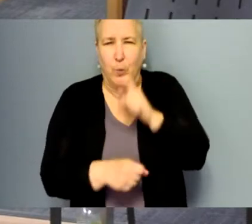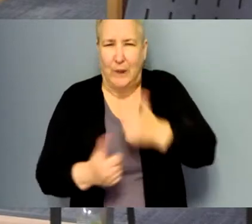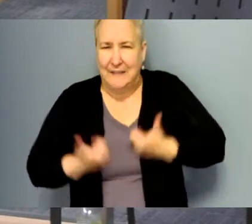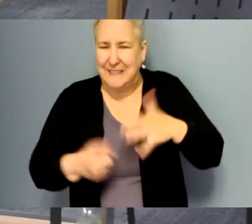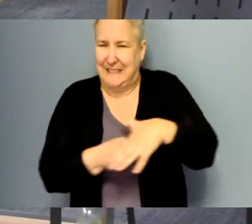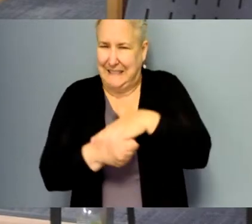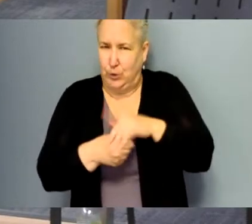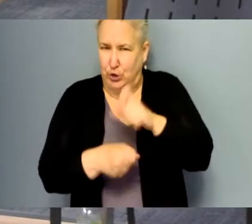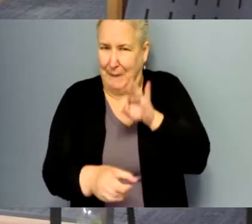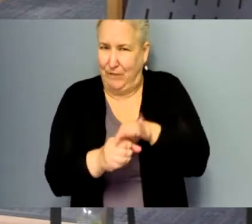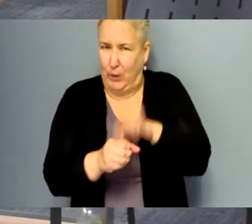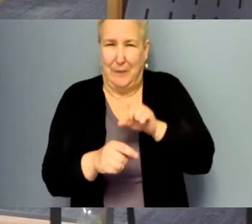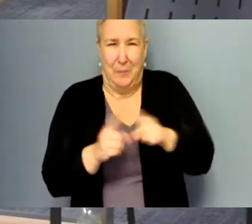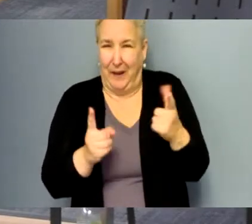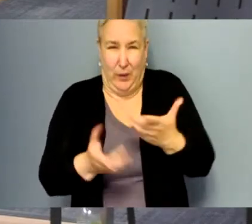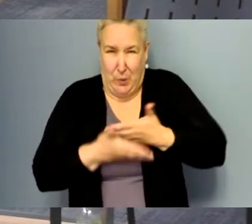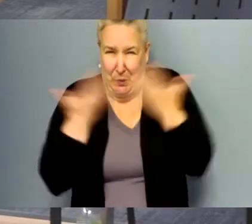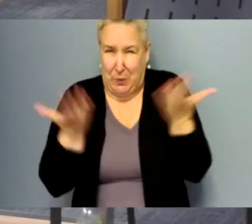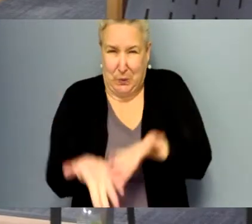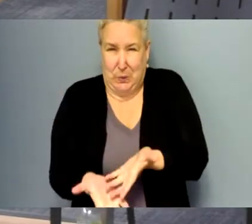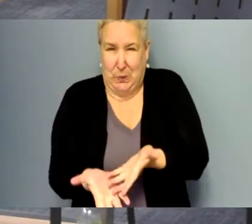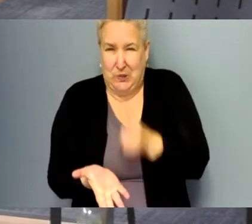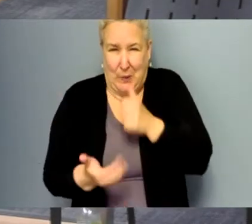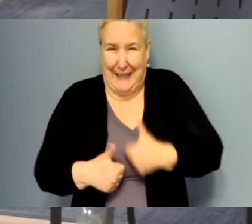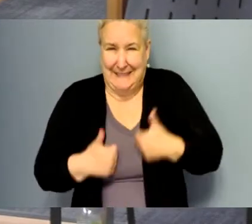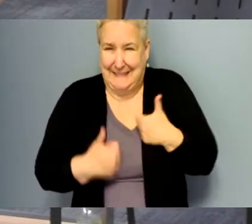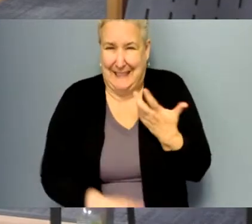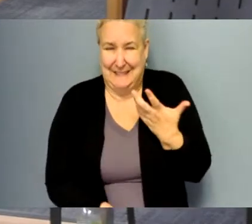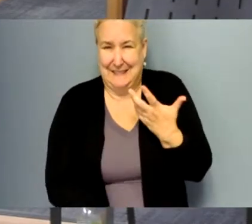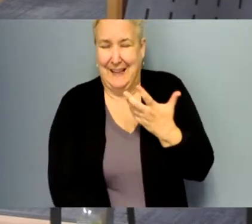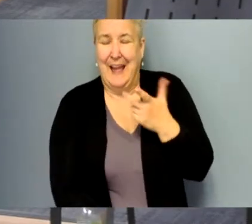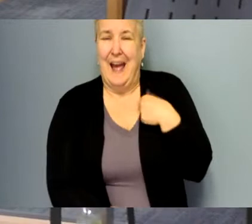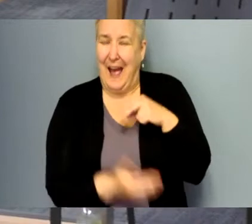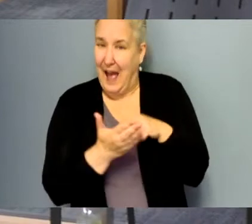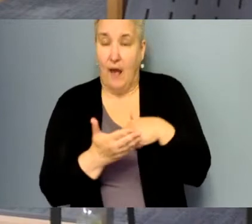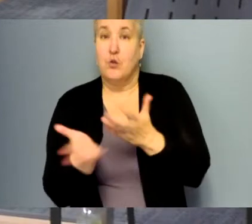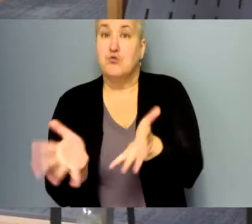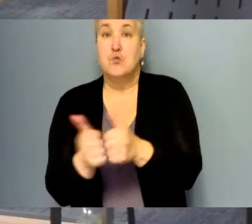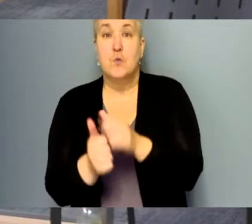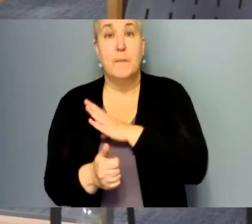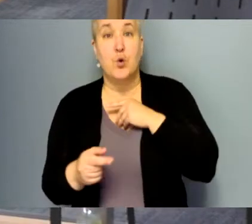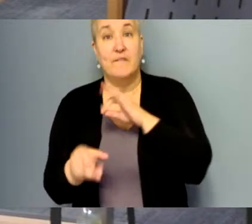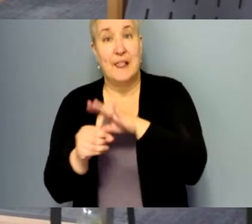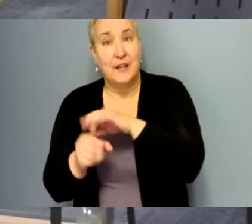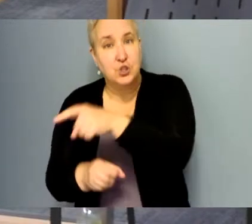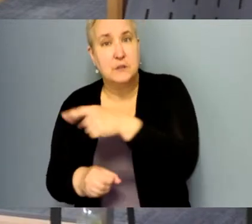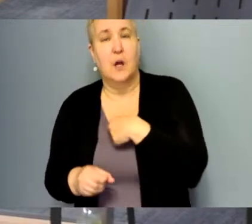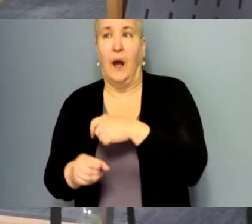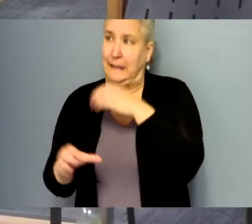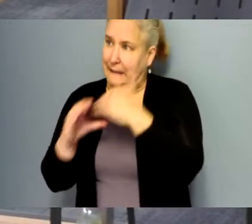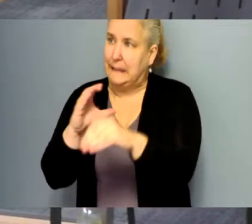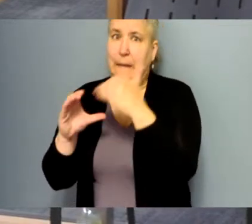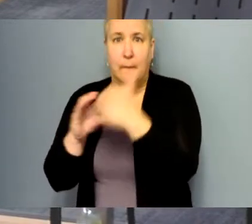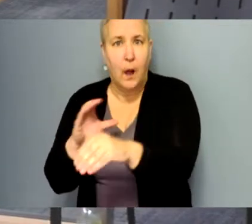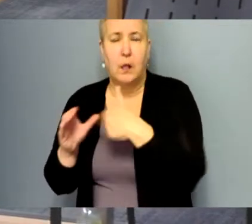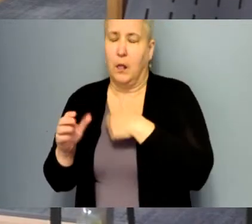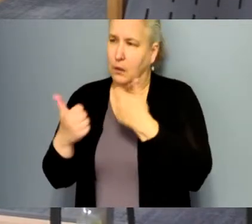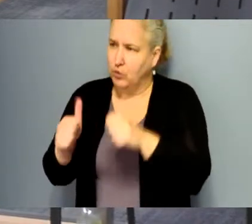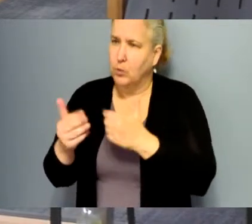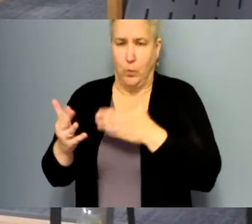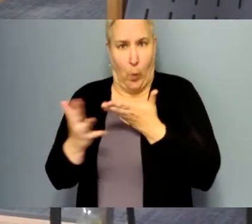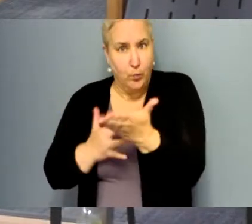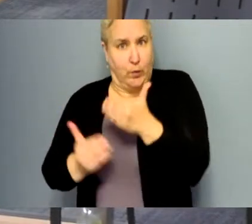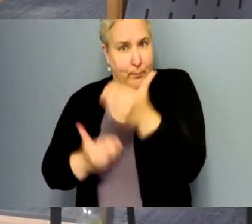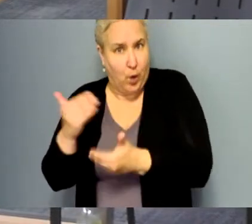that should be voting, but these don't exist. So, and you guys, and I've been talking to the Board of Elections. I've been sending them emails. I've been trying to go through the